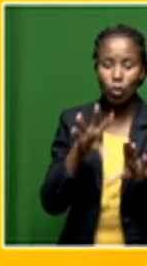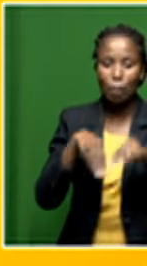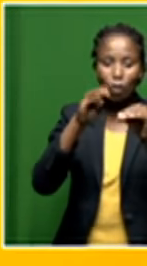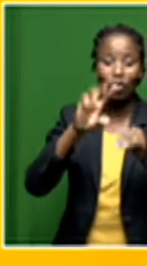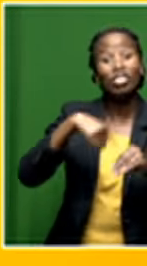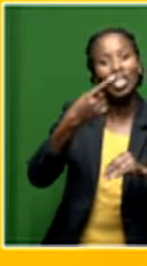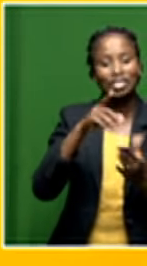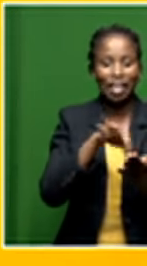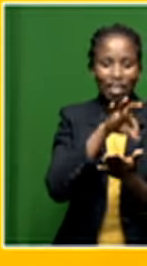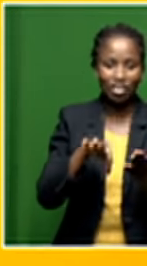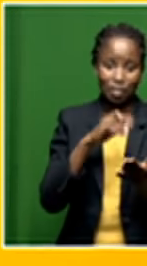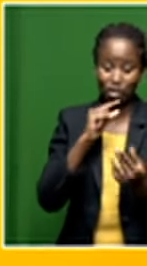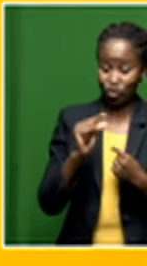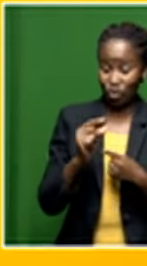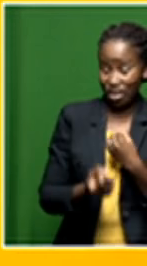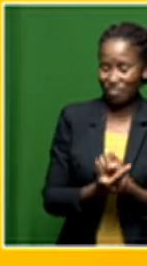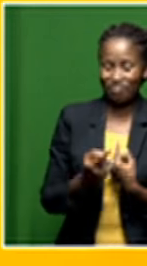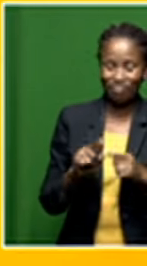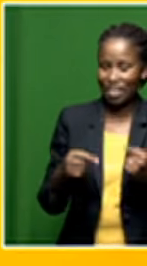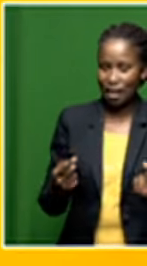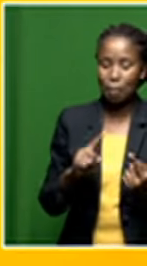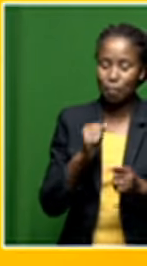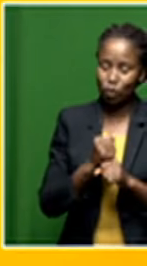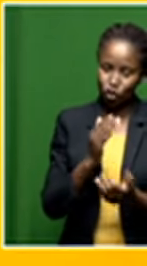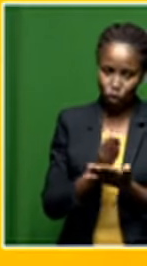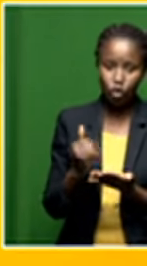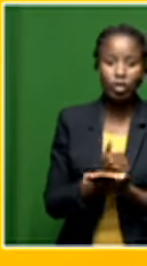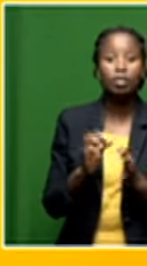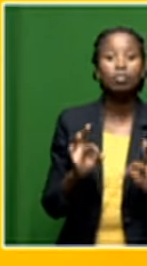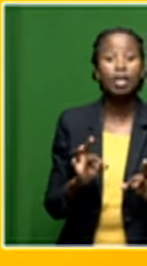this year at all, anytime soon. So just make sure that if you haven't registered, do it now.